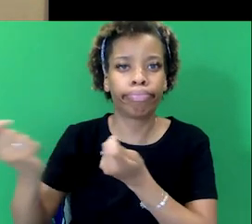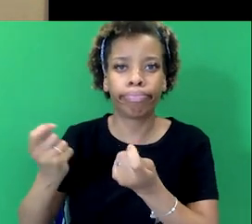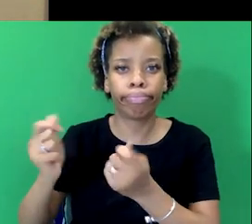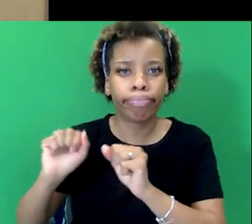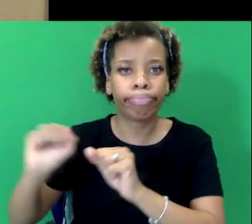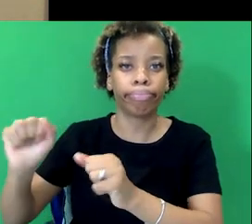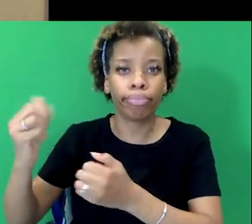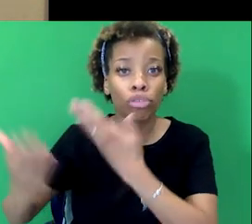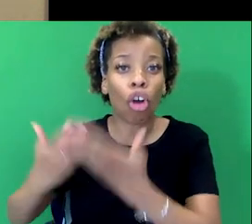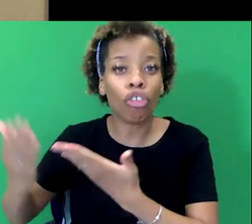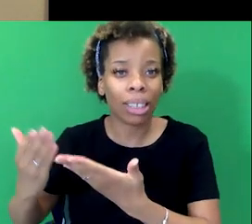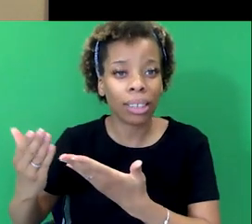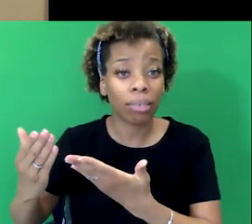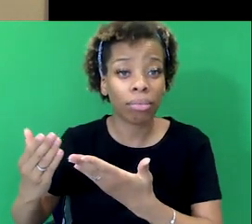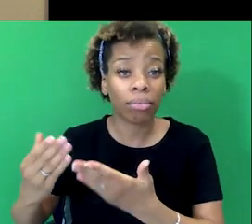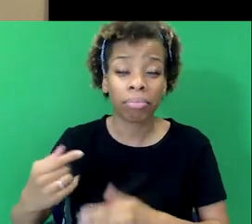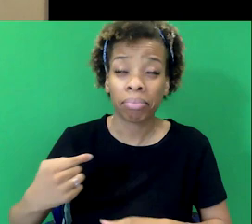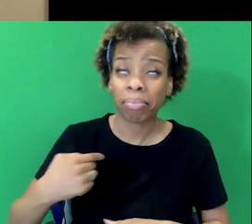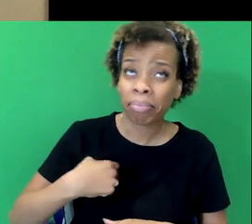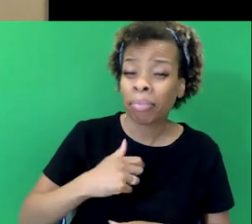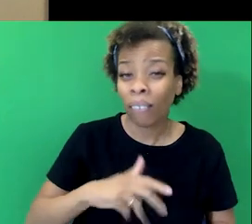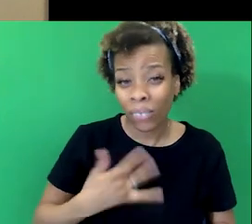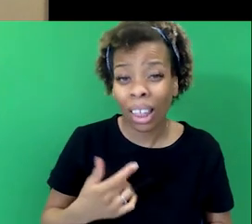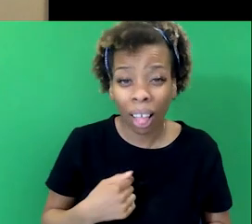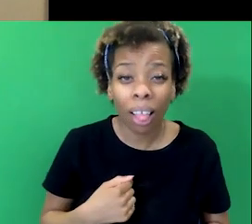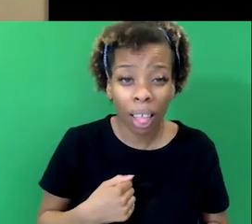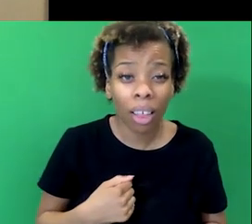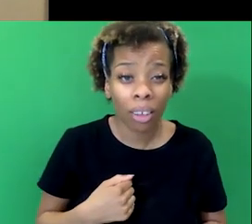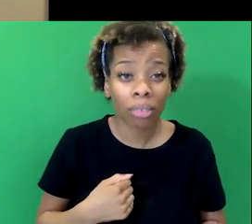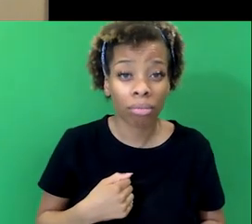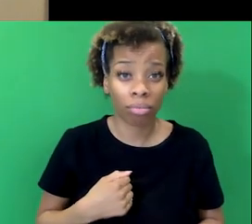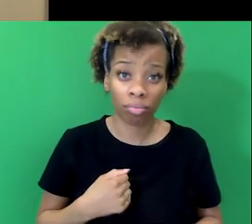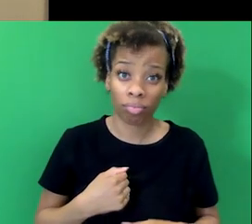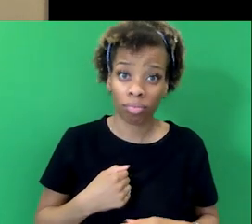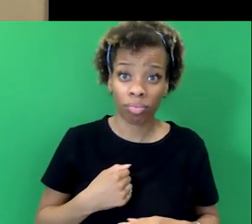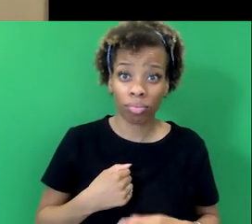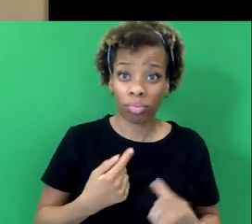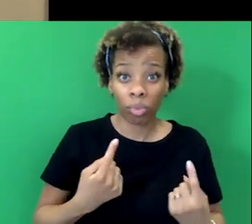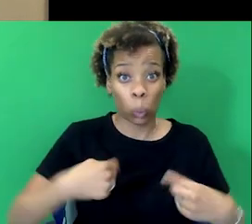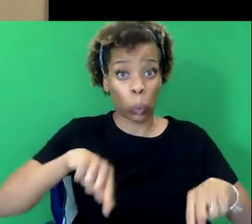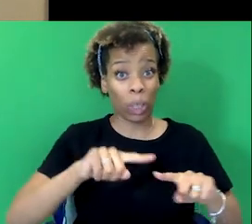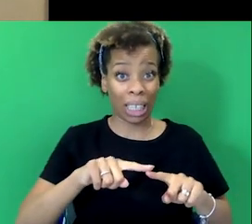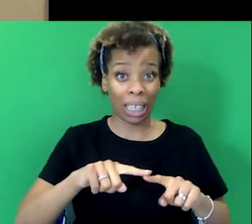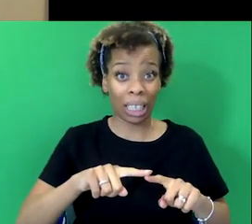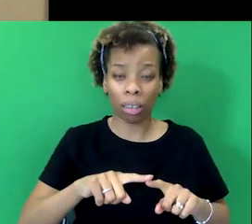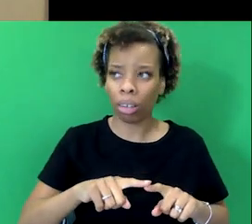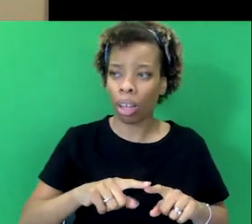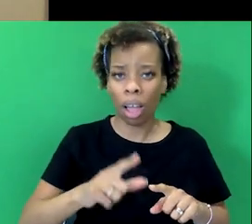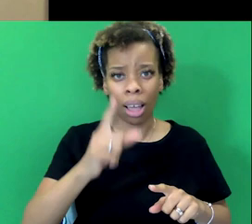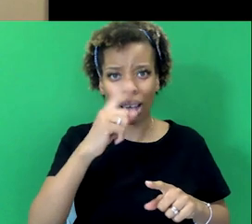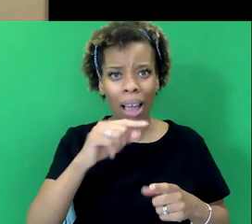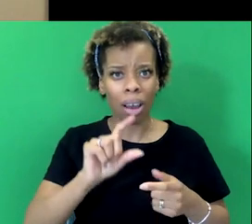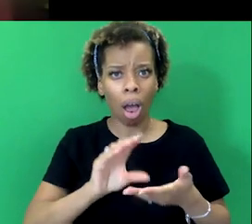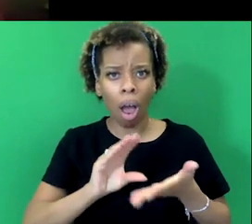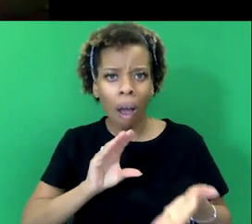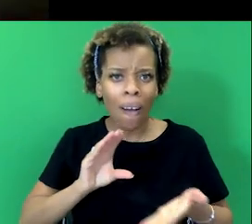I'm probably reasonably confident in saying that the gathered group here could probably not, as individuals, go out and finance our entire